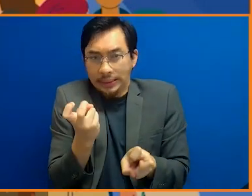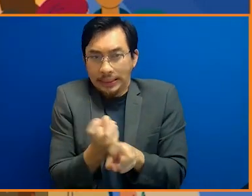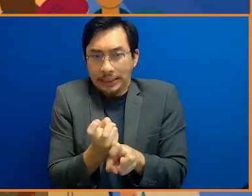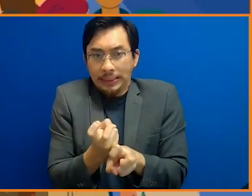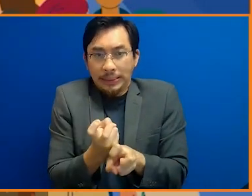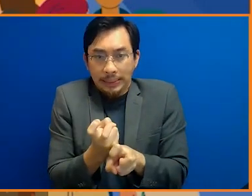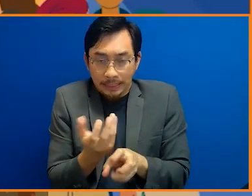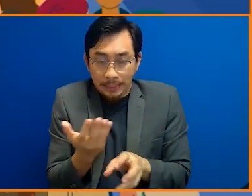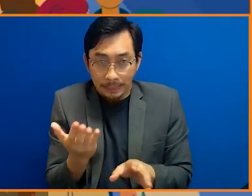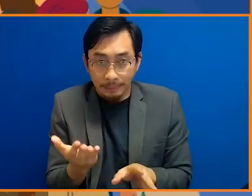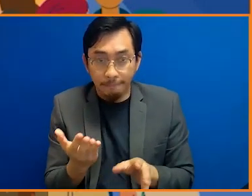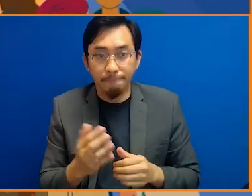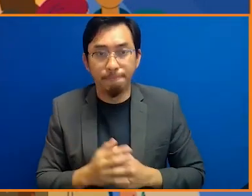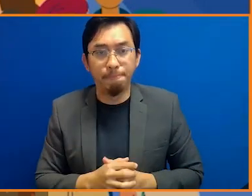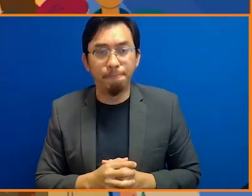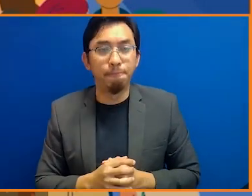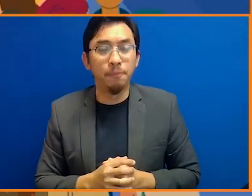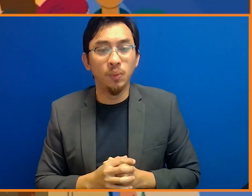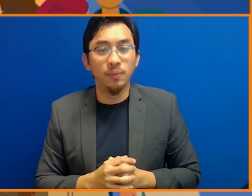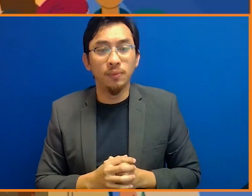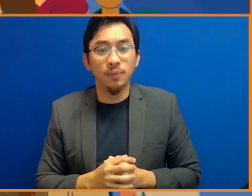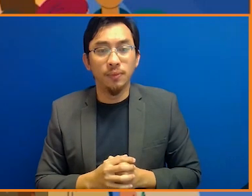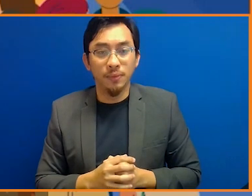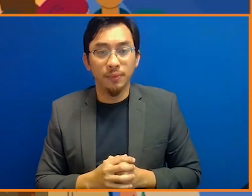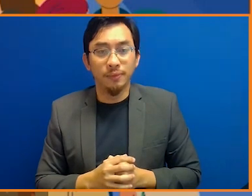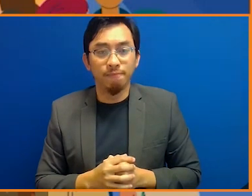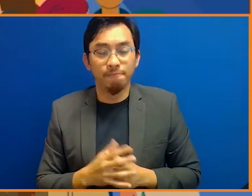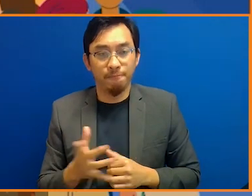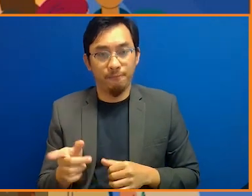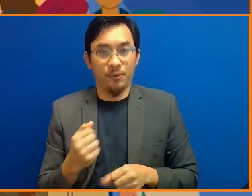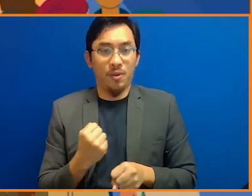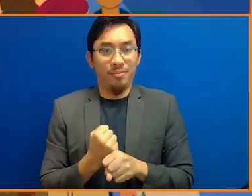example that is quite hard to